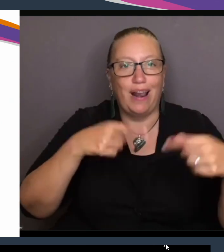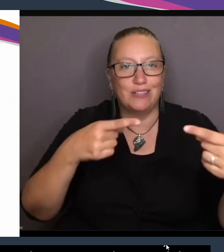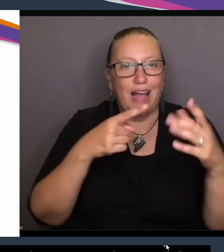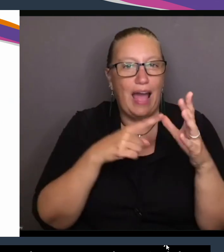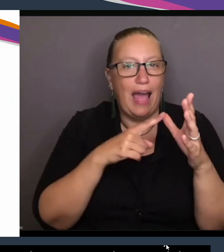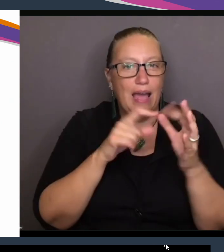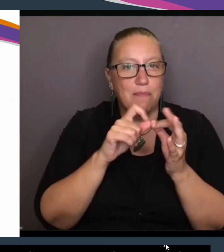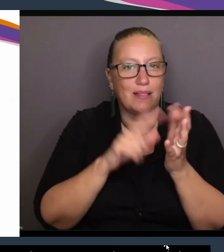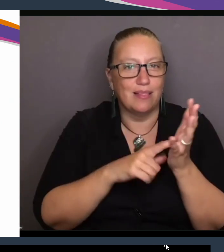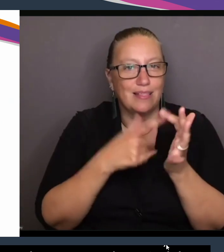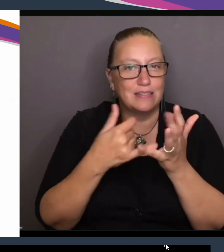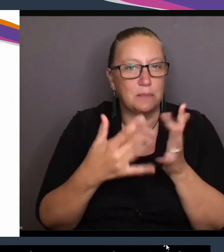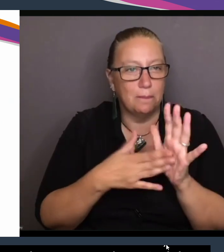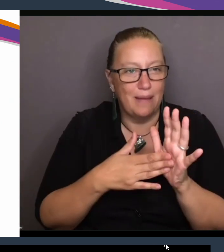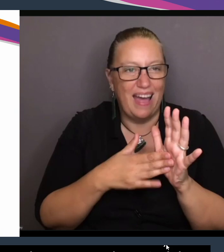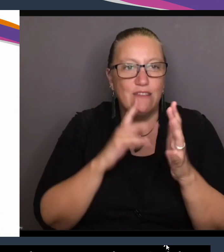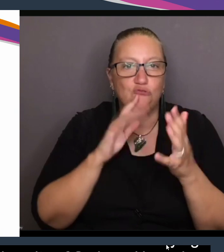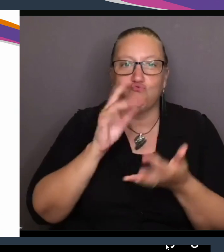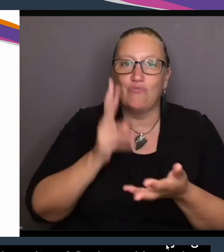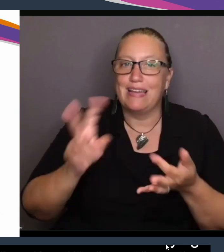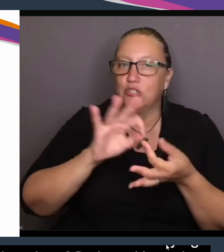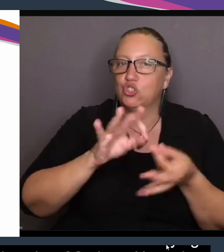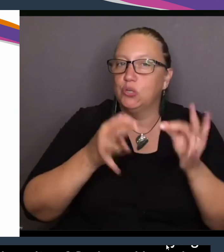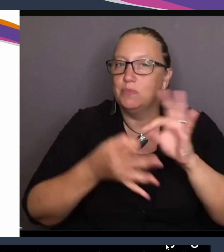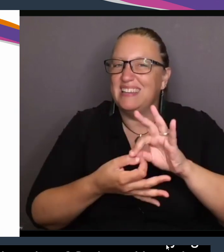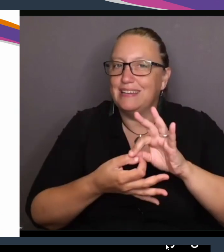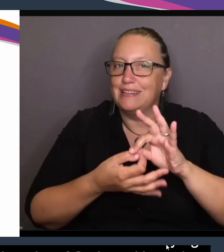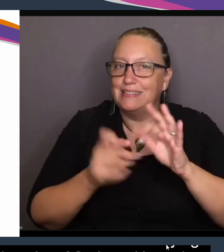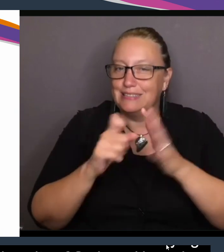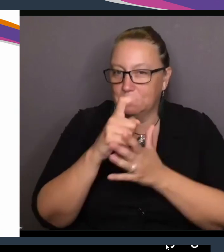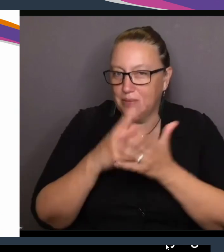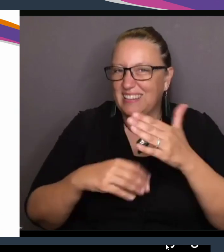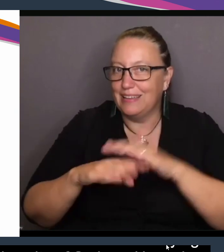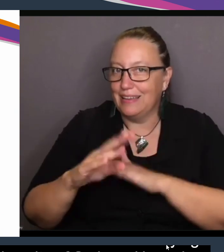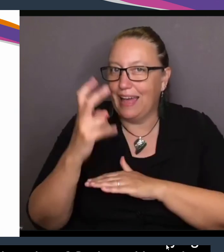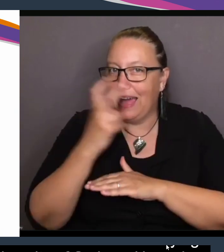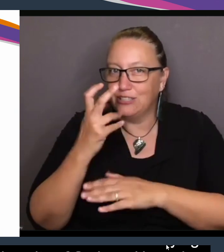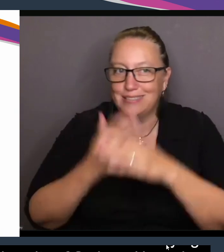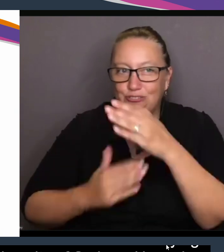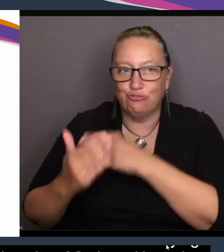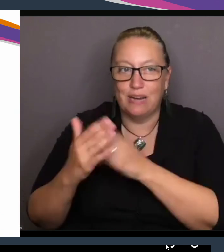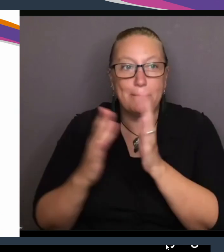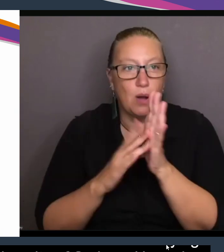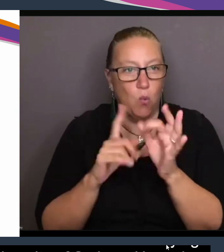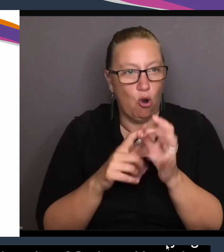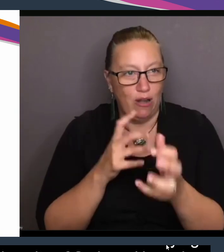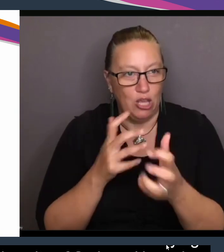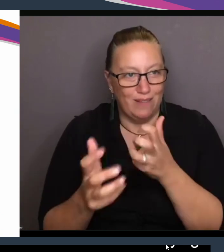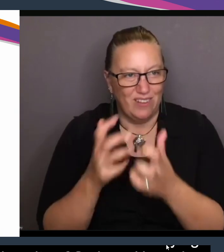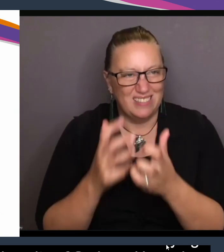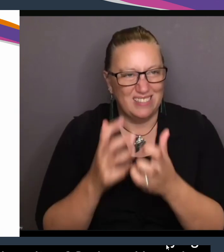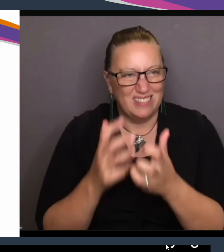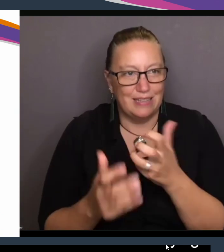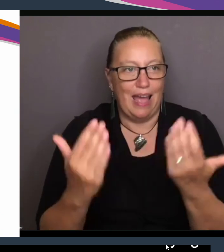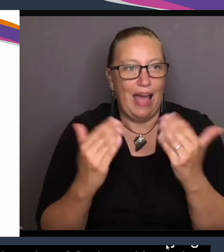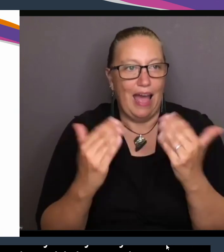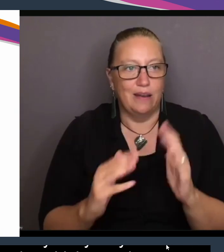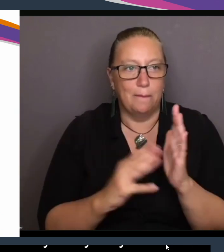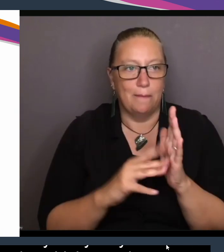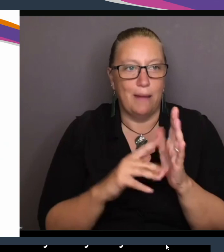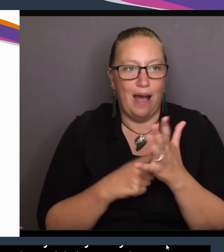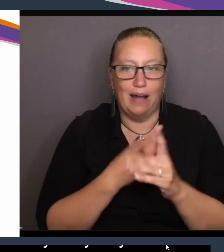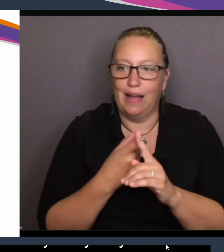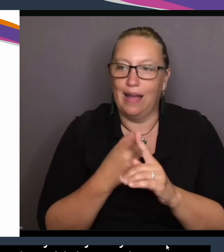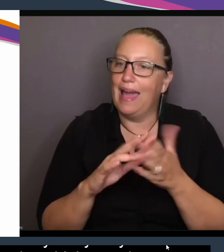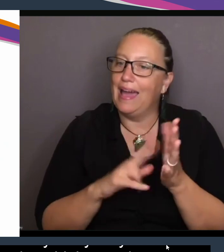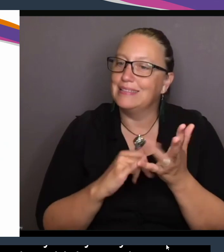reinterpreting disability in ancient history at Macquarie University. And last but not least, Mark Hansen is a PhD